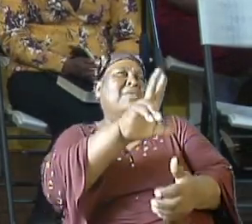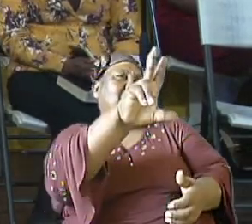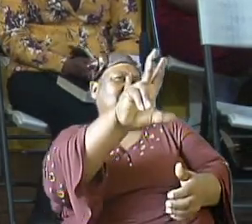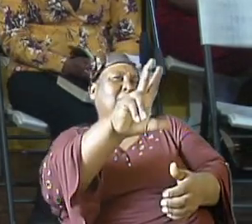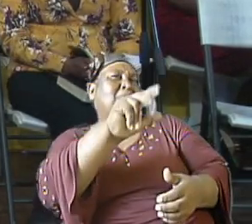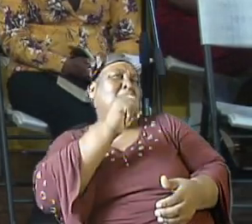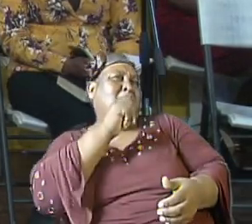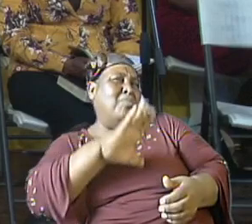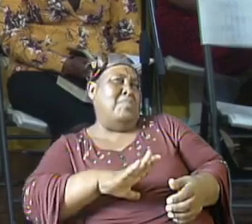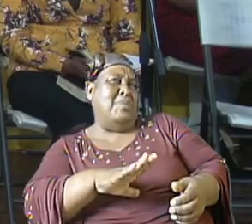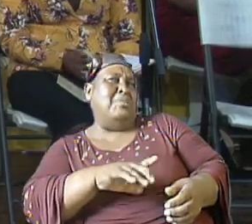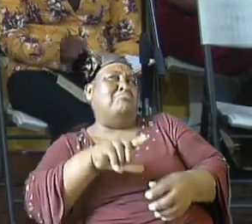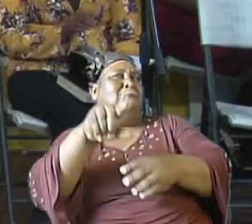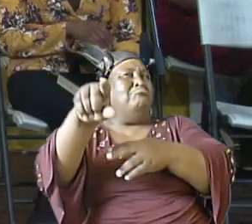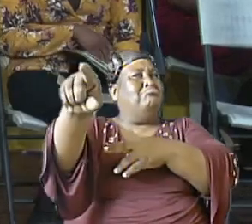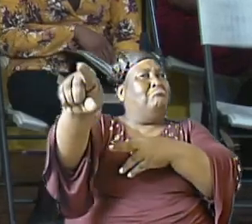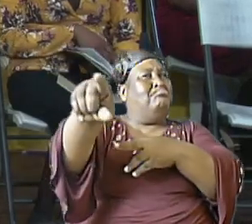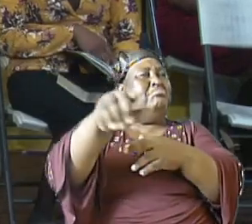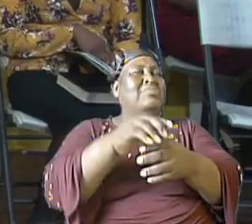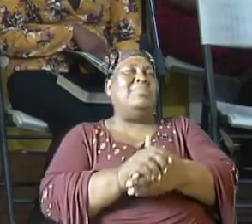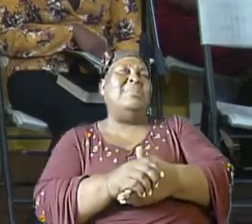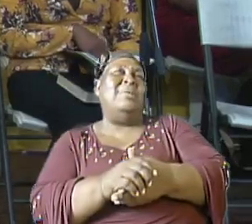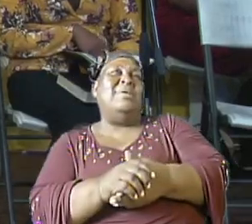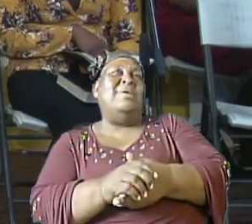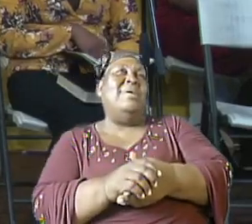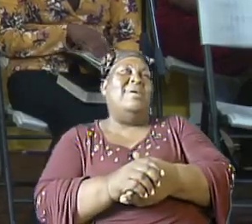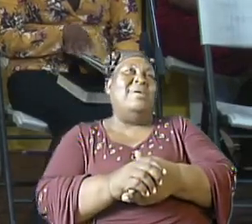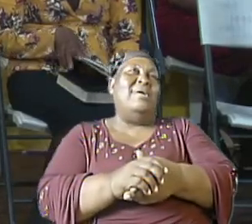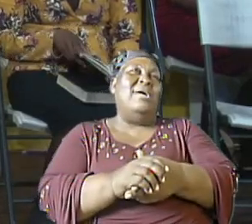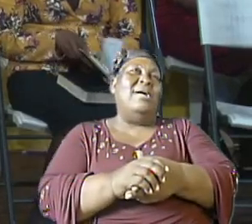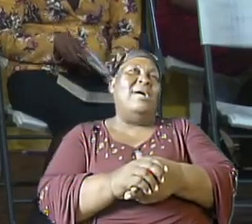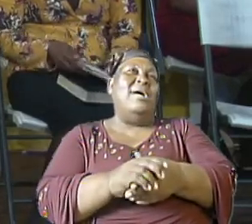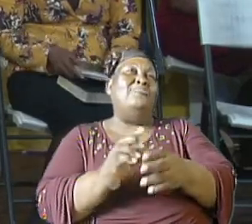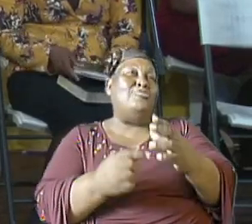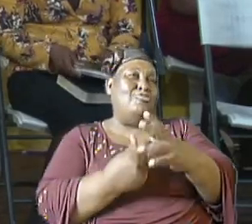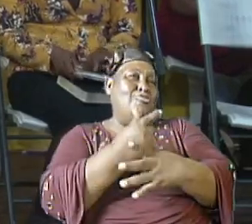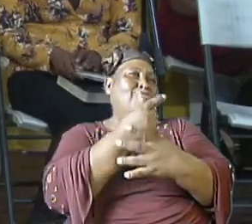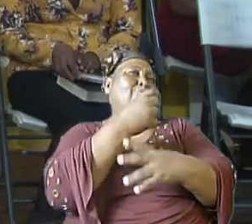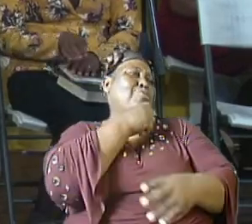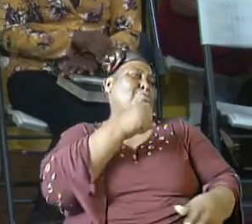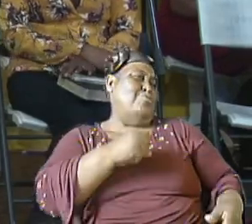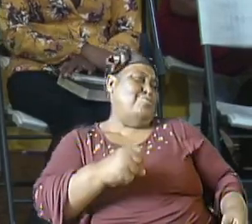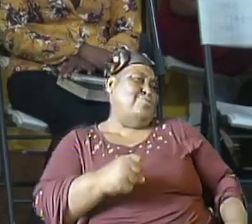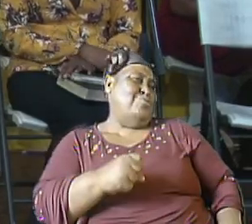third one down the road, but God, I see that I'm getting up there in age.